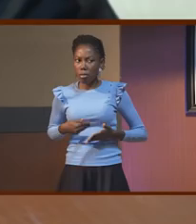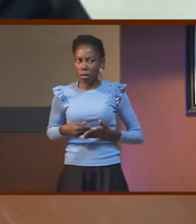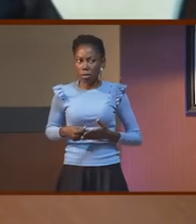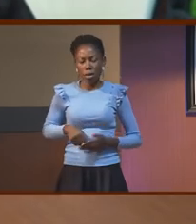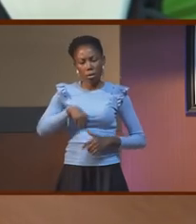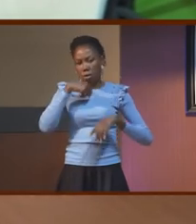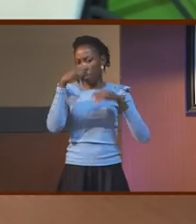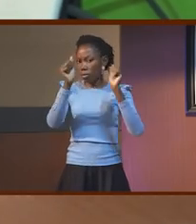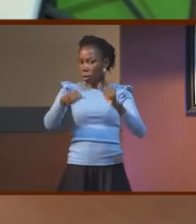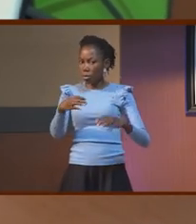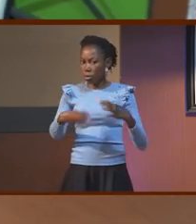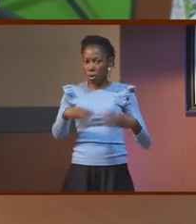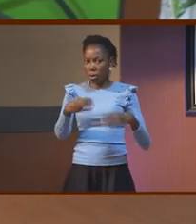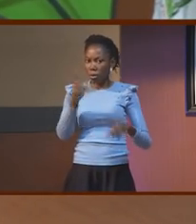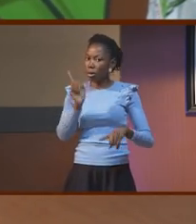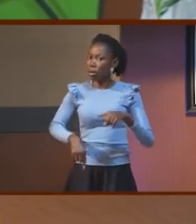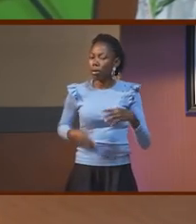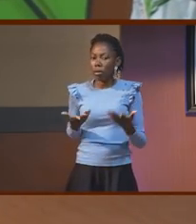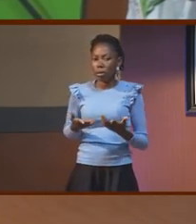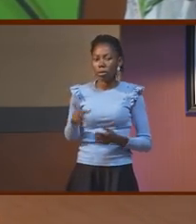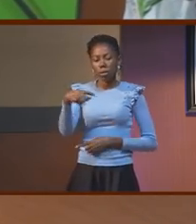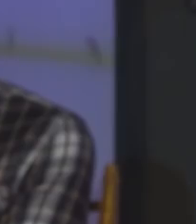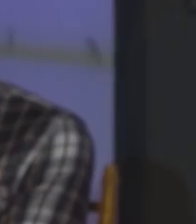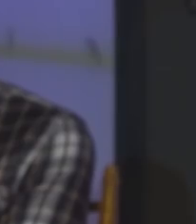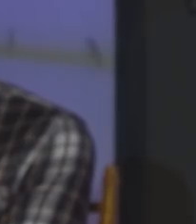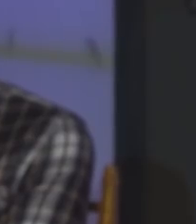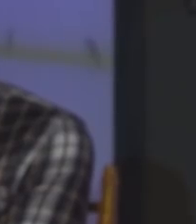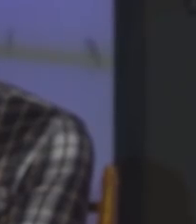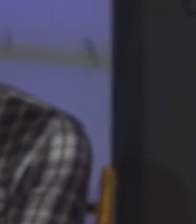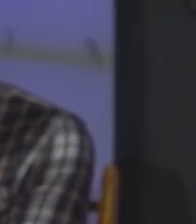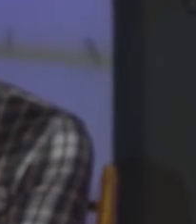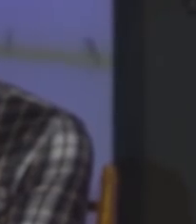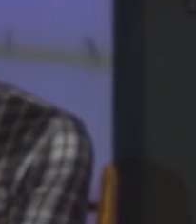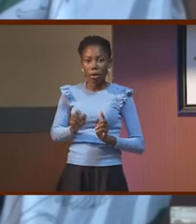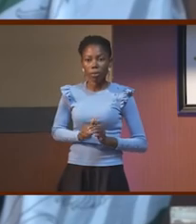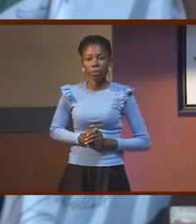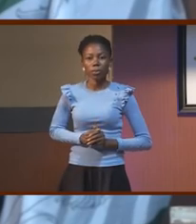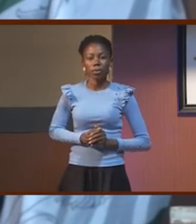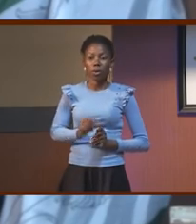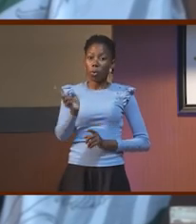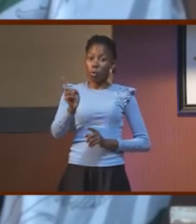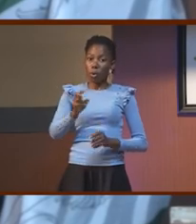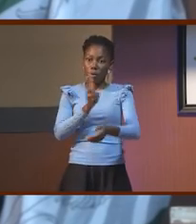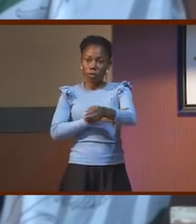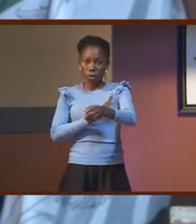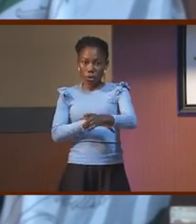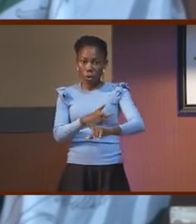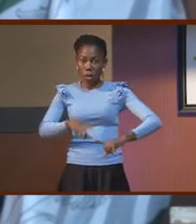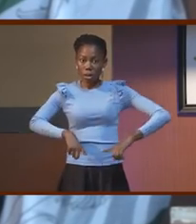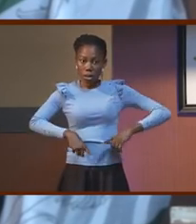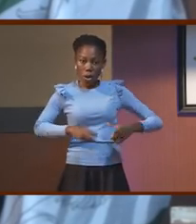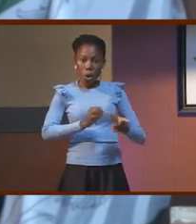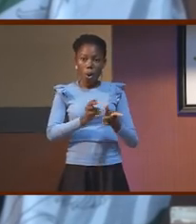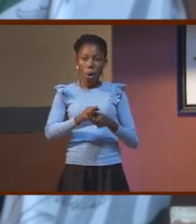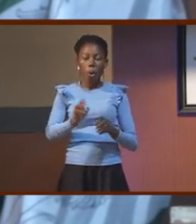No. Do you understand now? Yes, Your Honor. Once you can identify where he lives, or